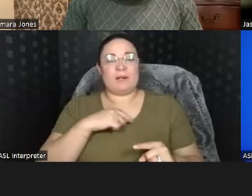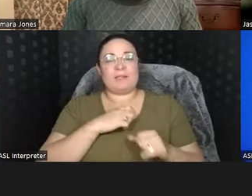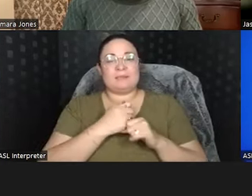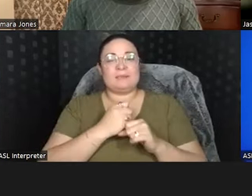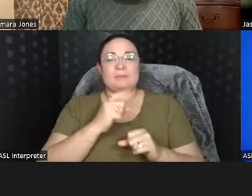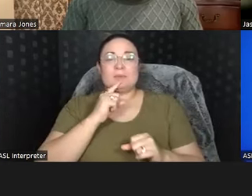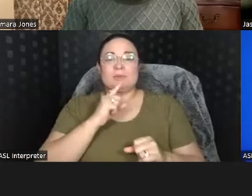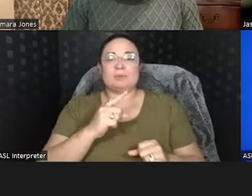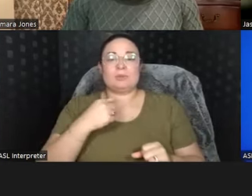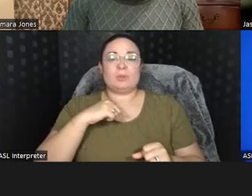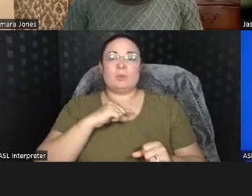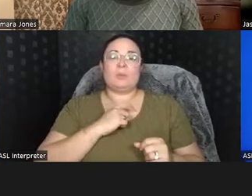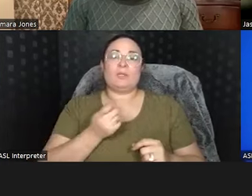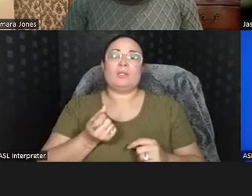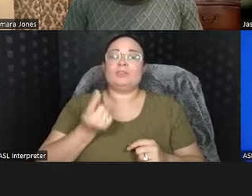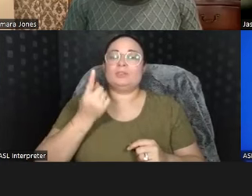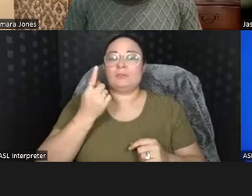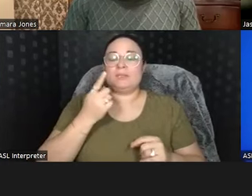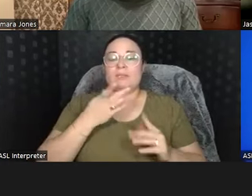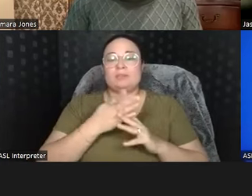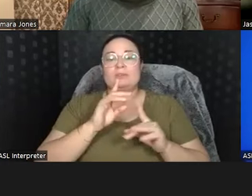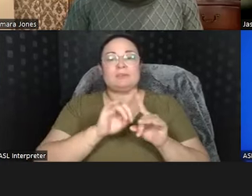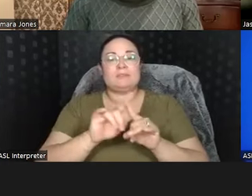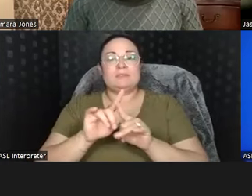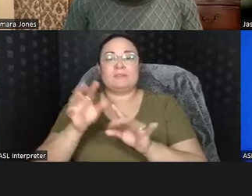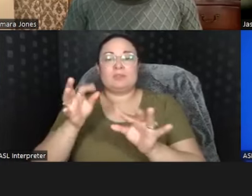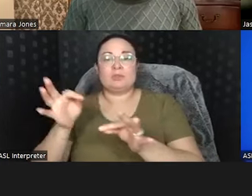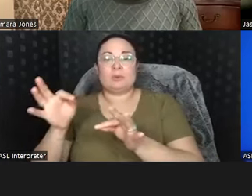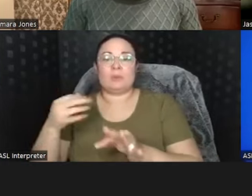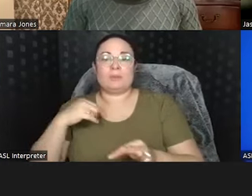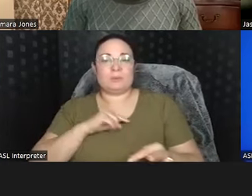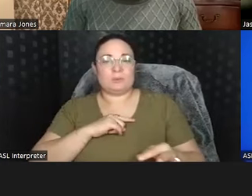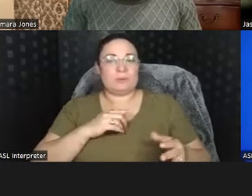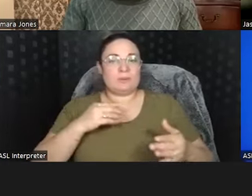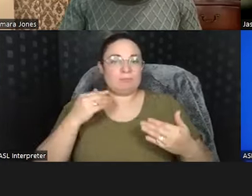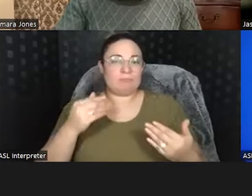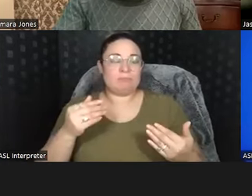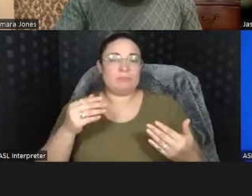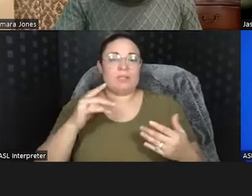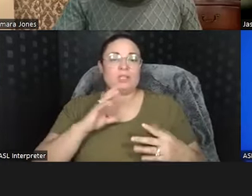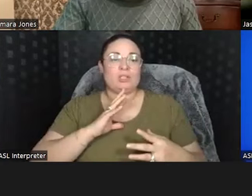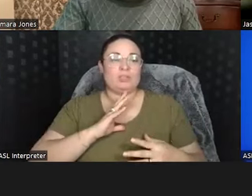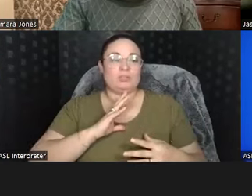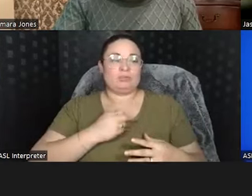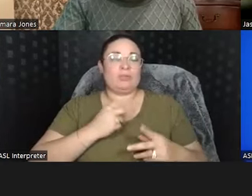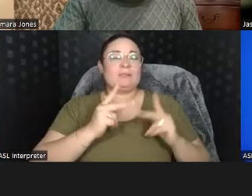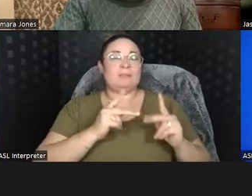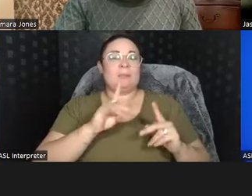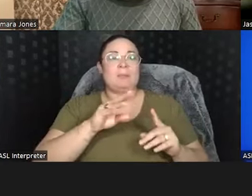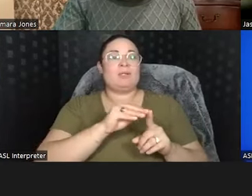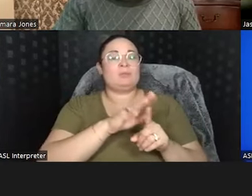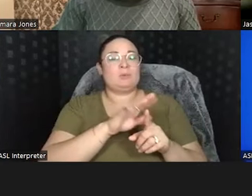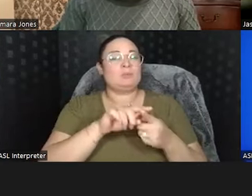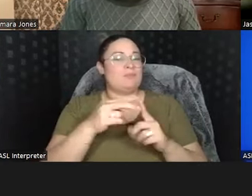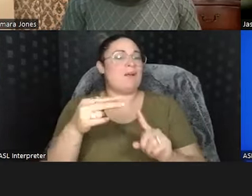we understand that through a series of choices that we make is why trans people are more exposed to violence.